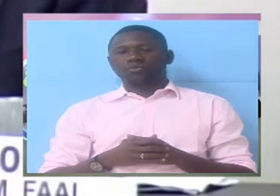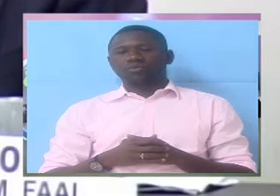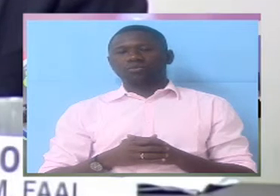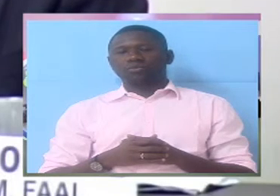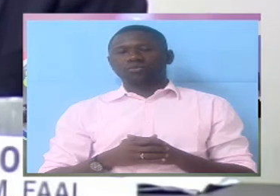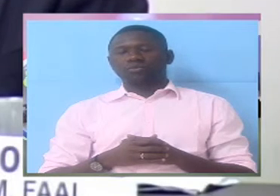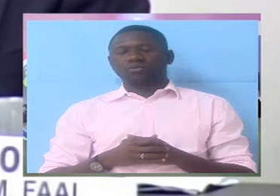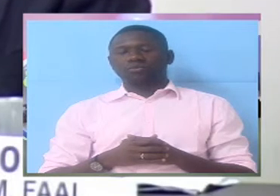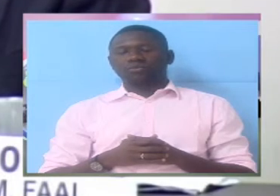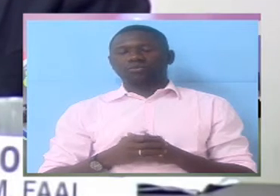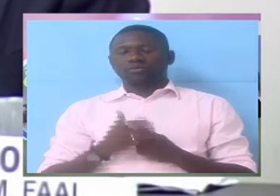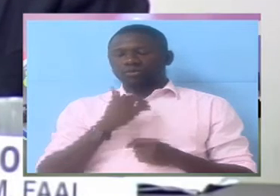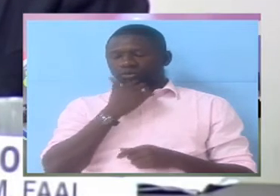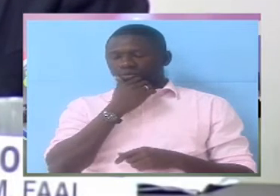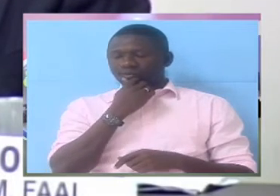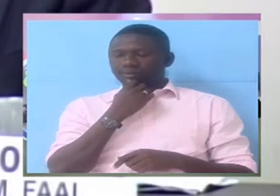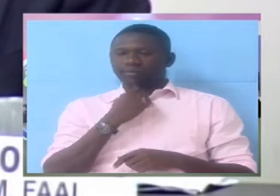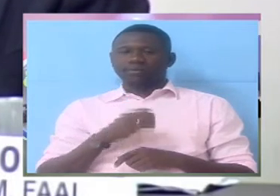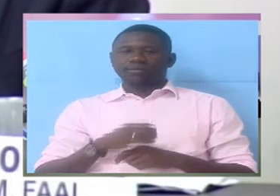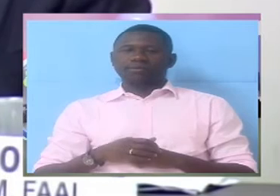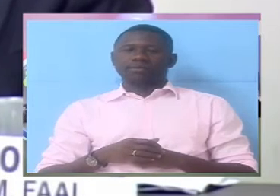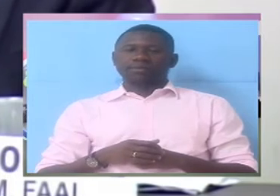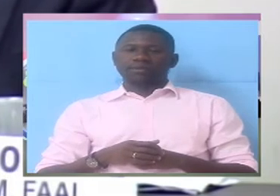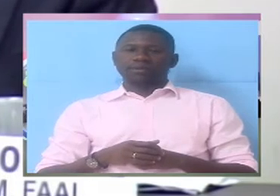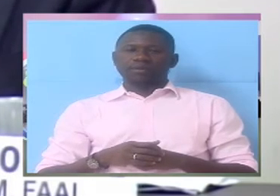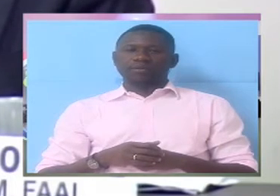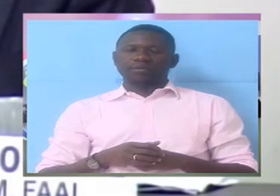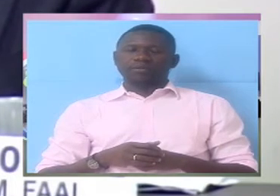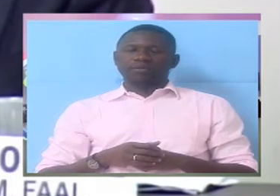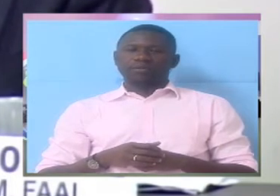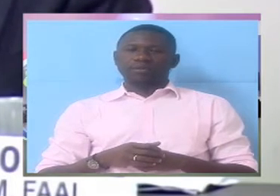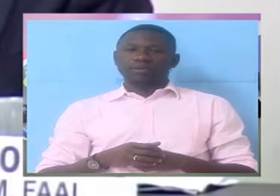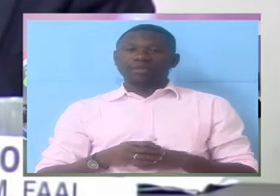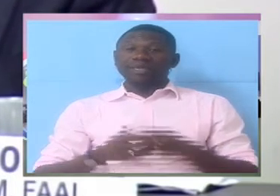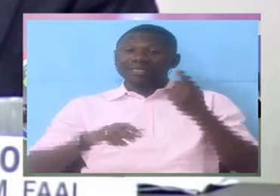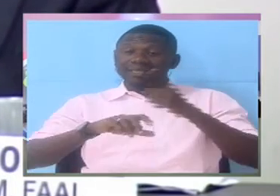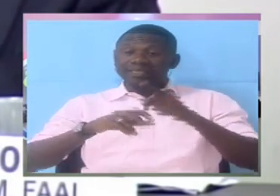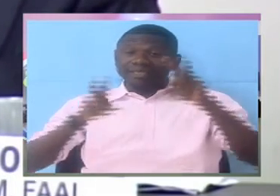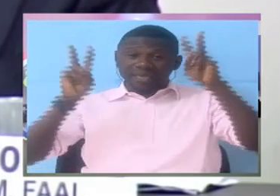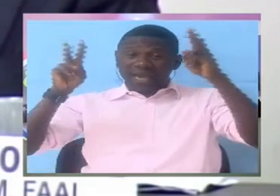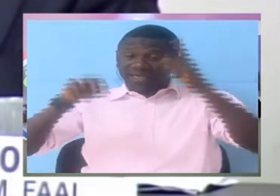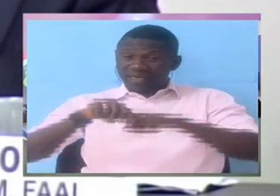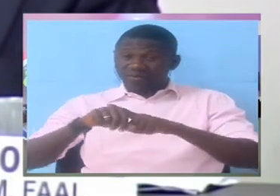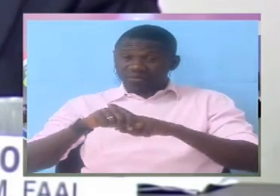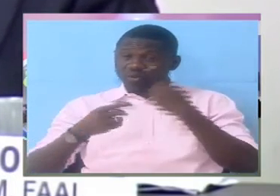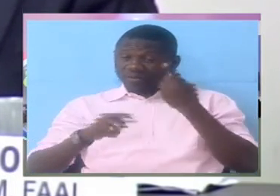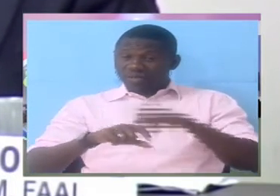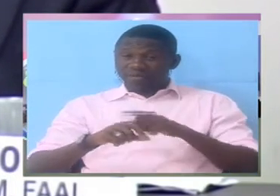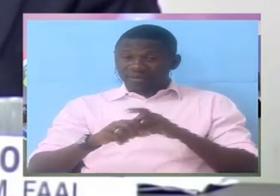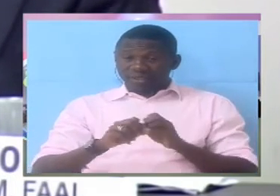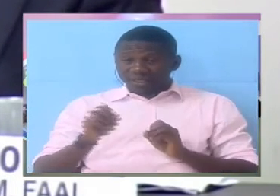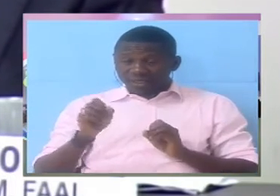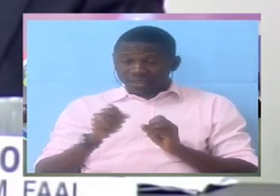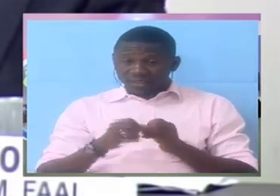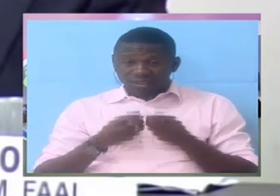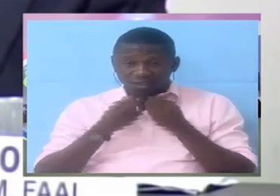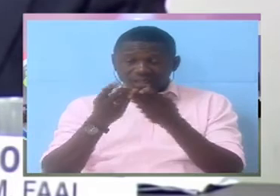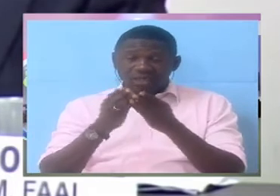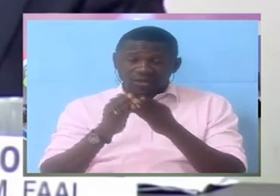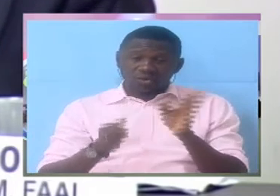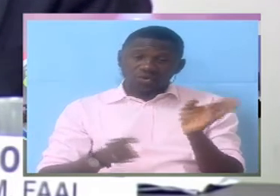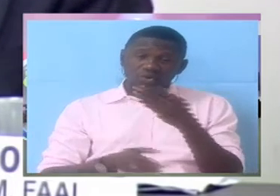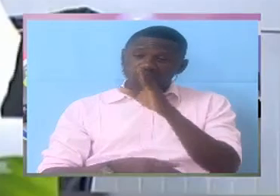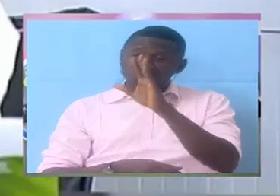I want to give Yaya Jame's time, you mean? He gives explicit instructions and they go and do something